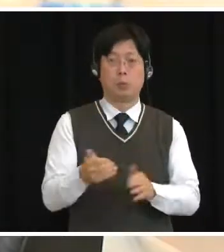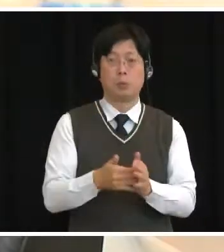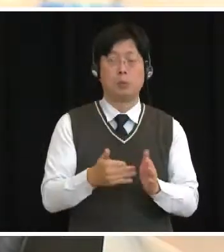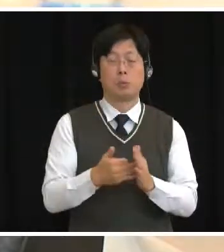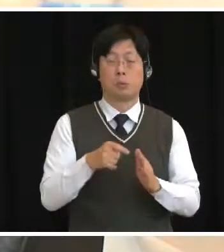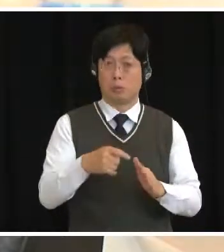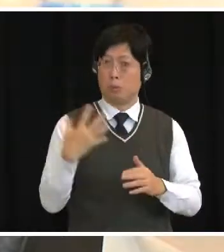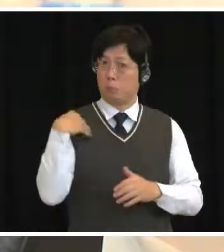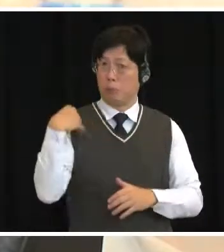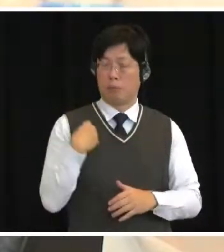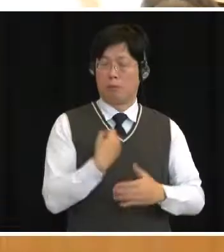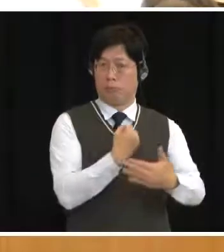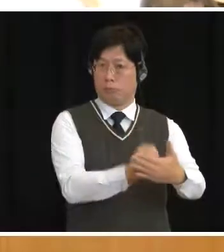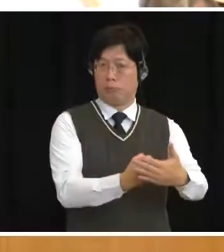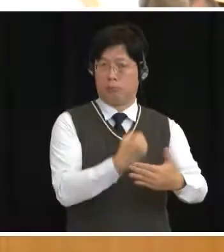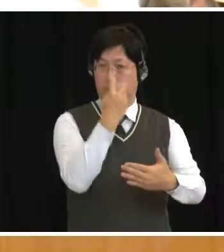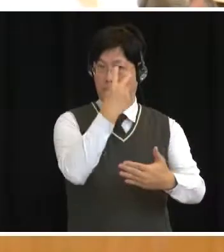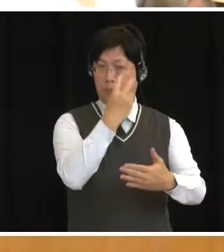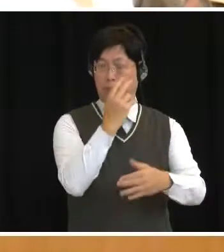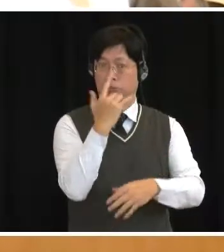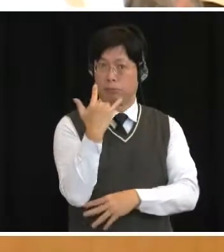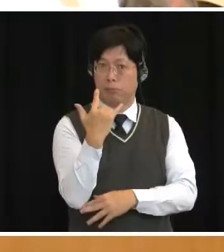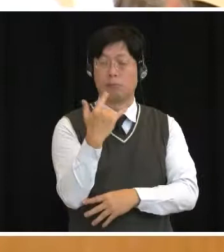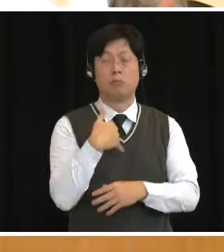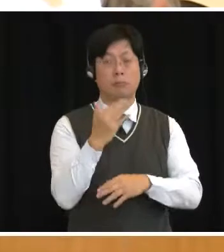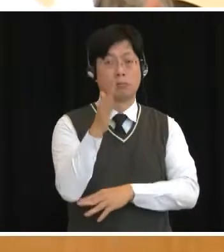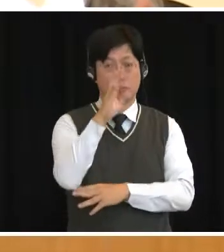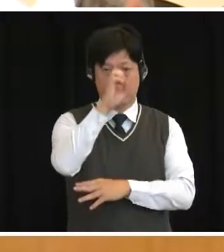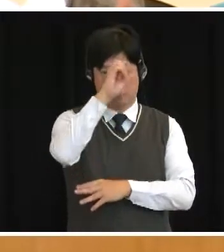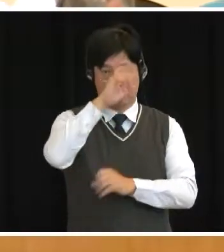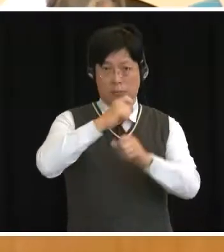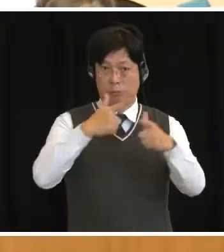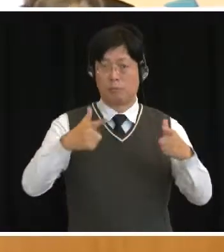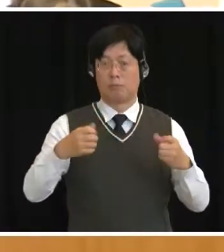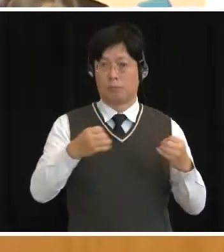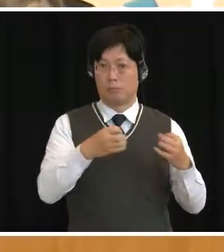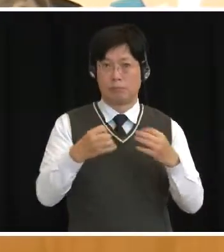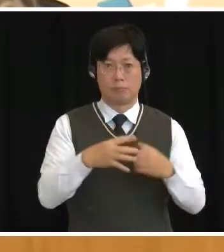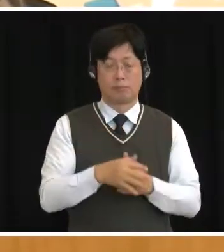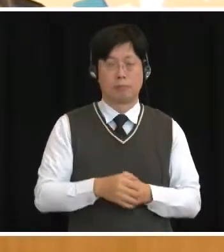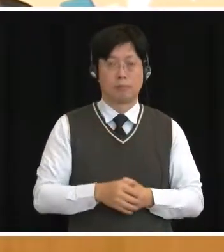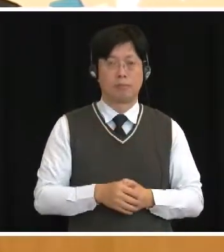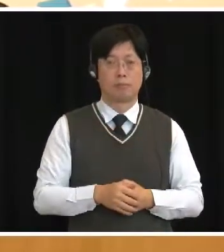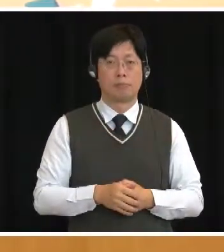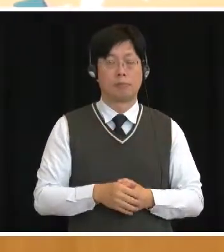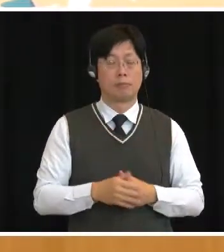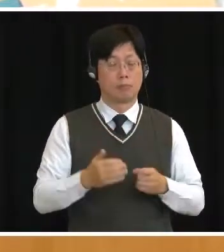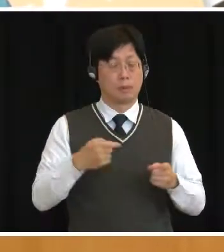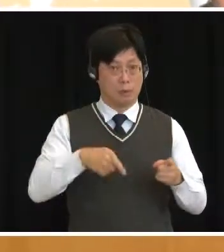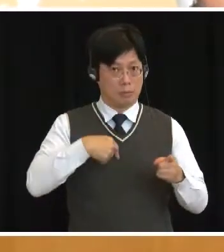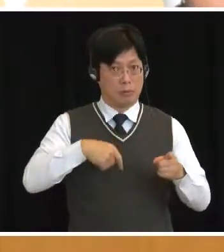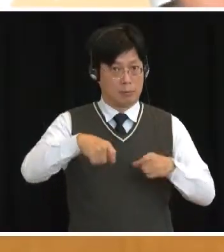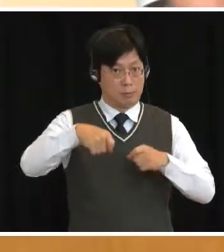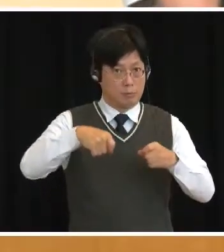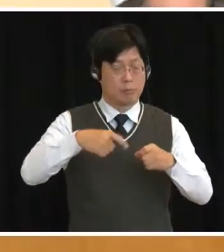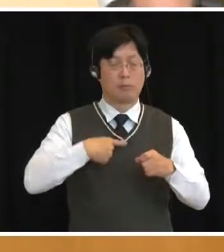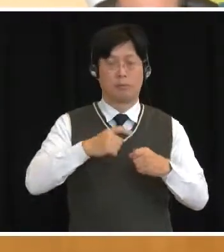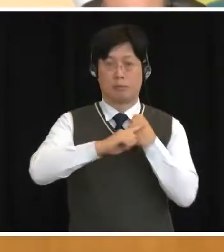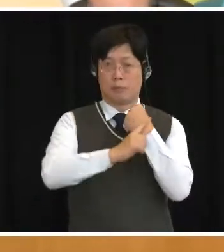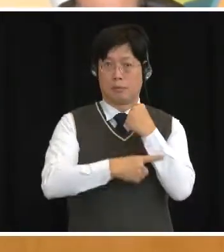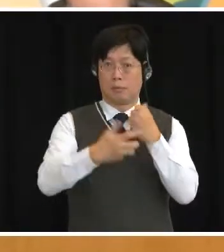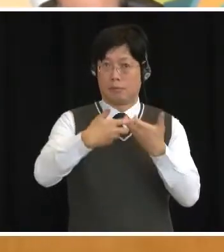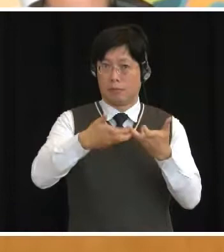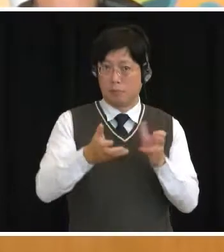it was already passed by the legal committee under the Legislative Yuan,